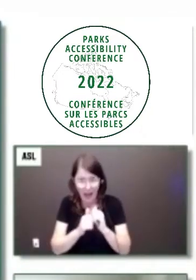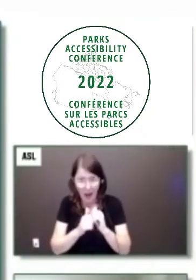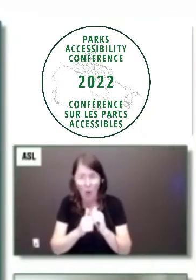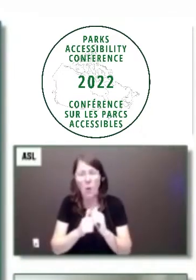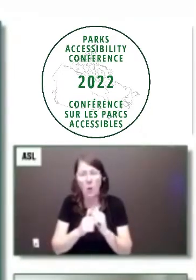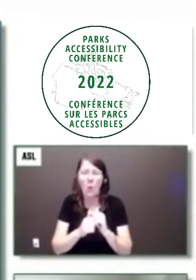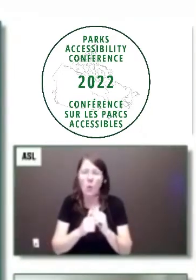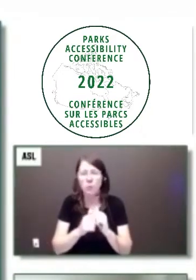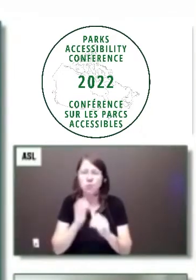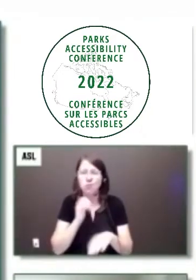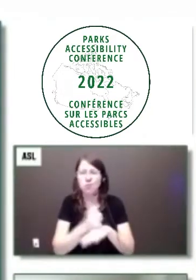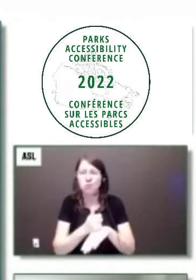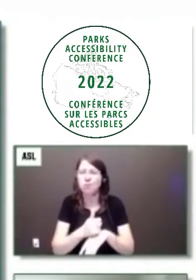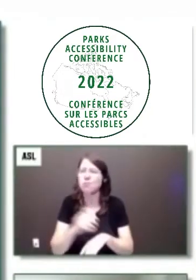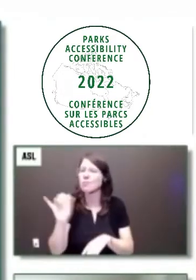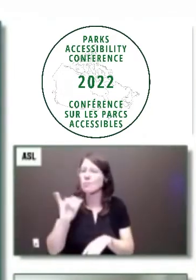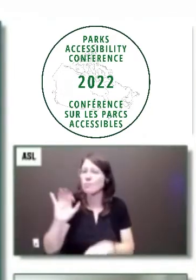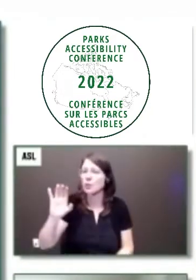The UK has